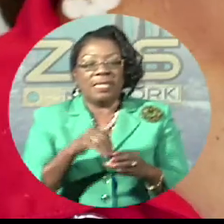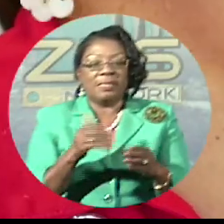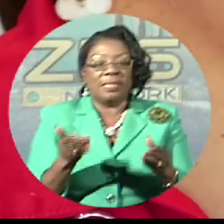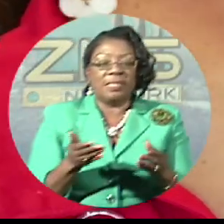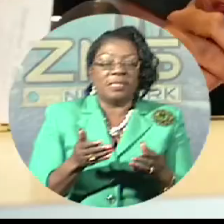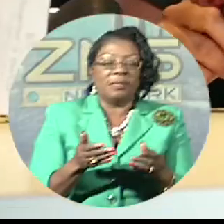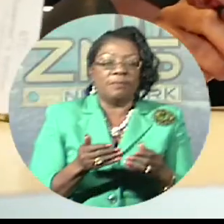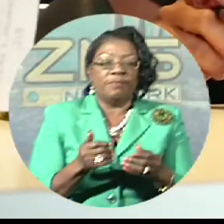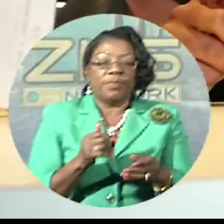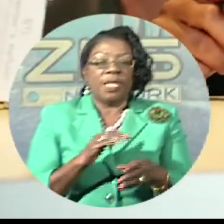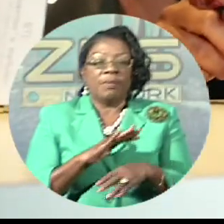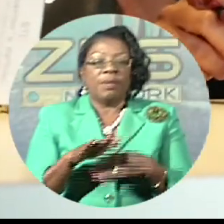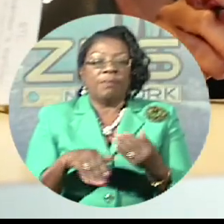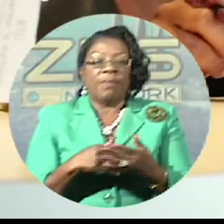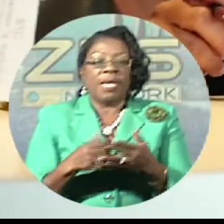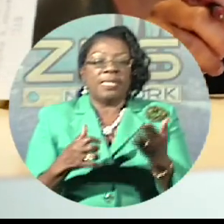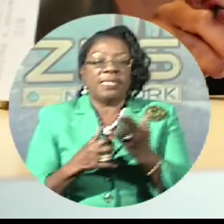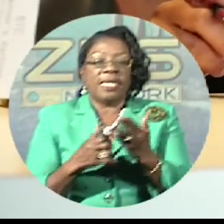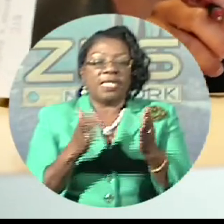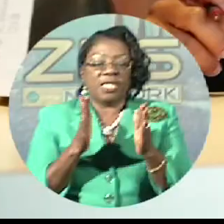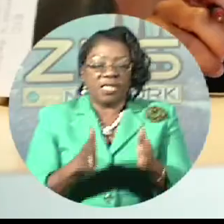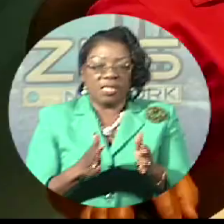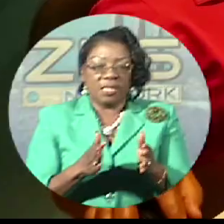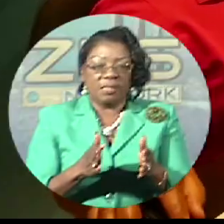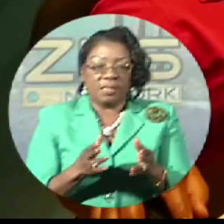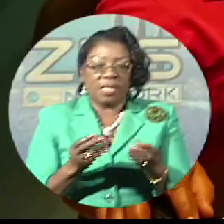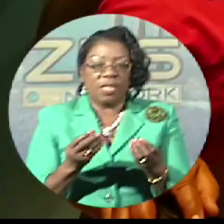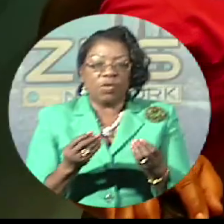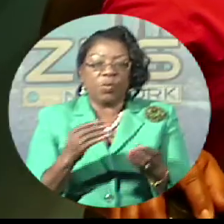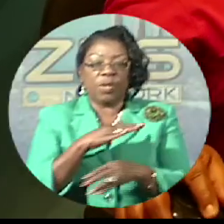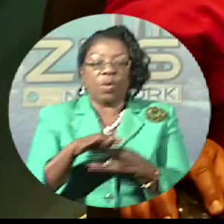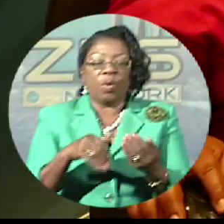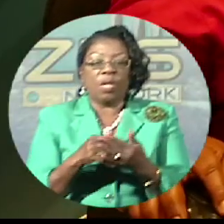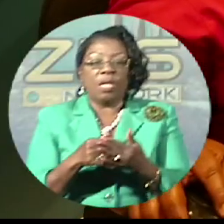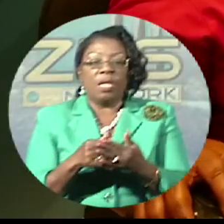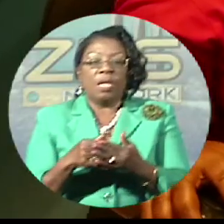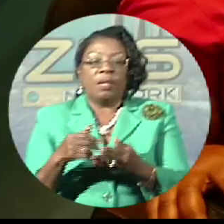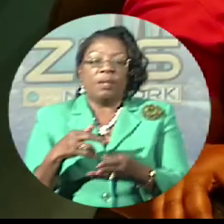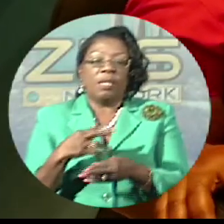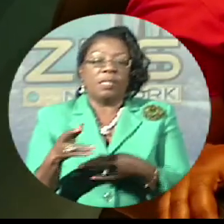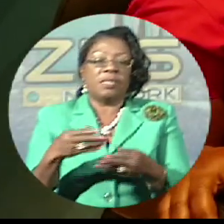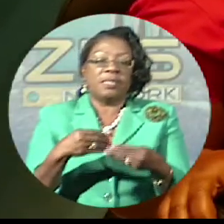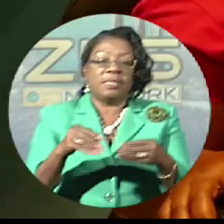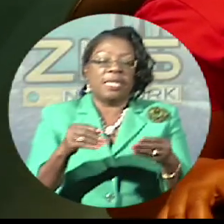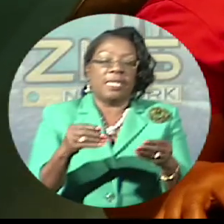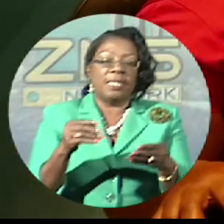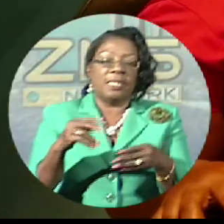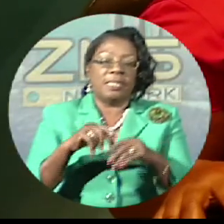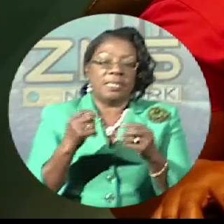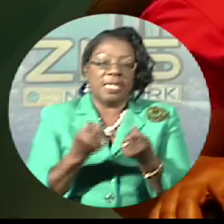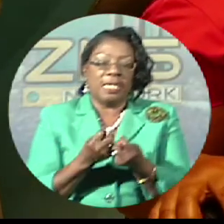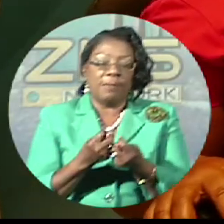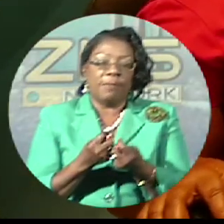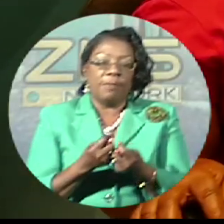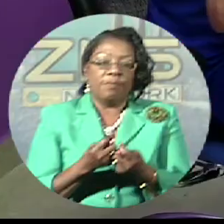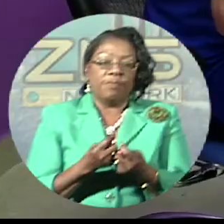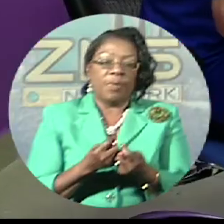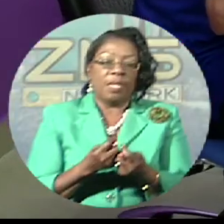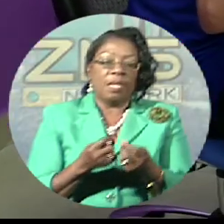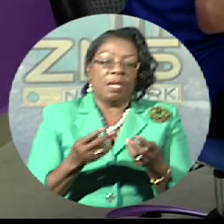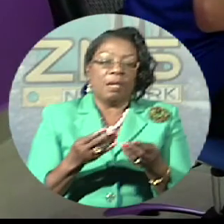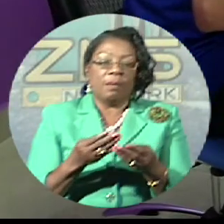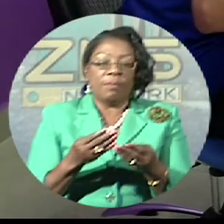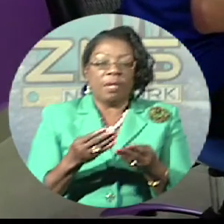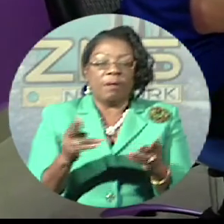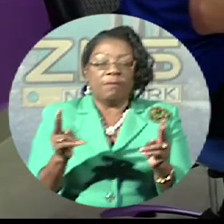for cable repairs, but my technicians here on the island, they do it all. My retail team, they're well-versed and well-knowledgeable in their services and products